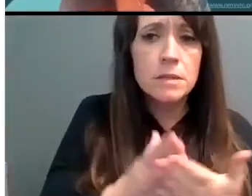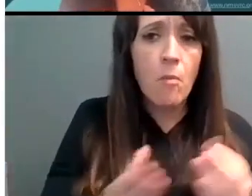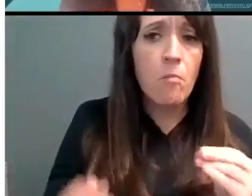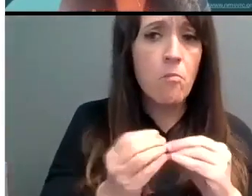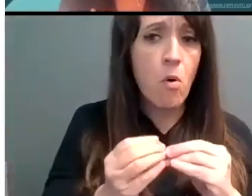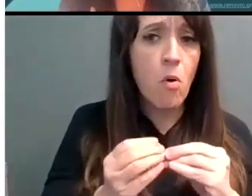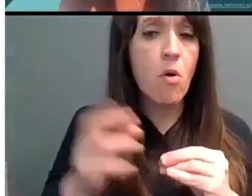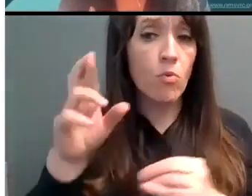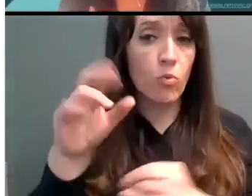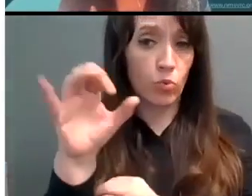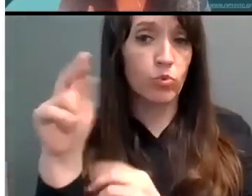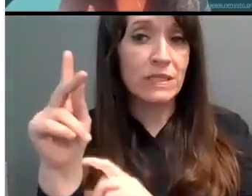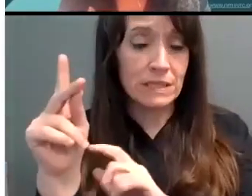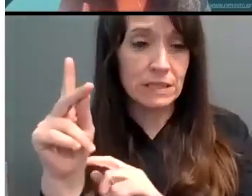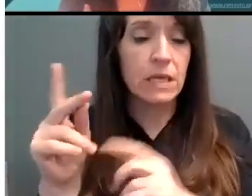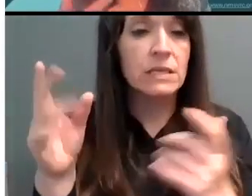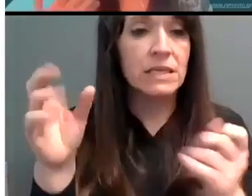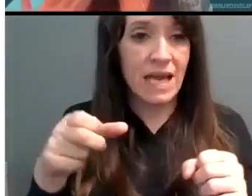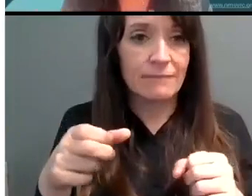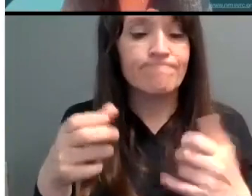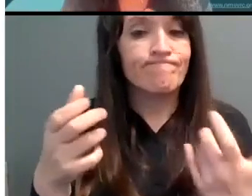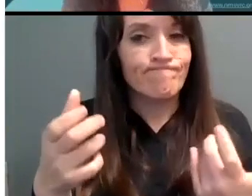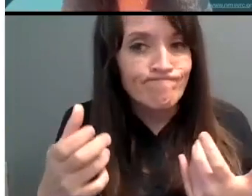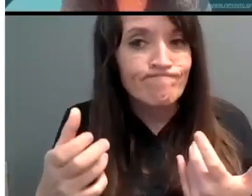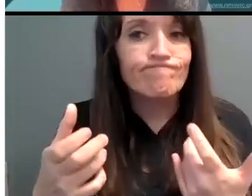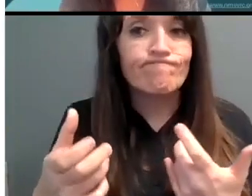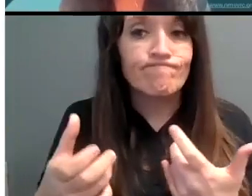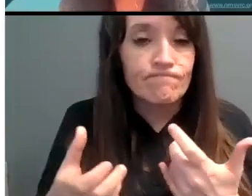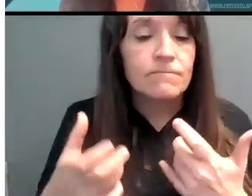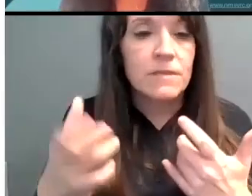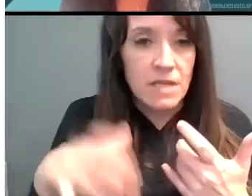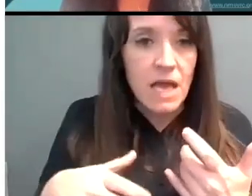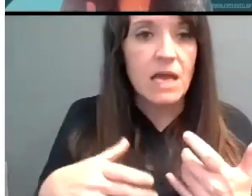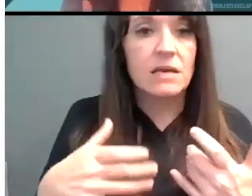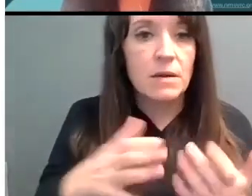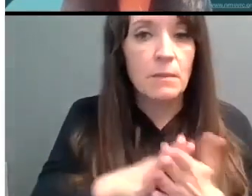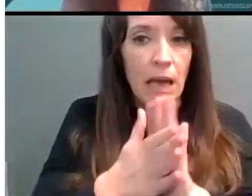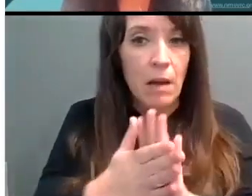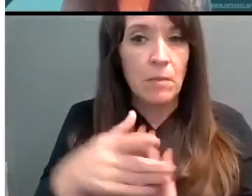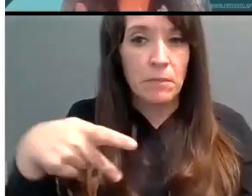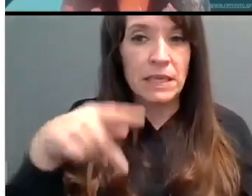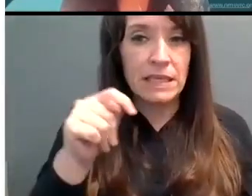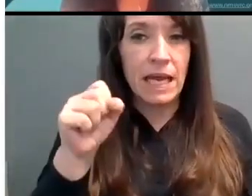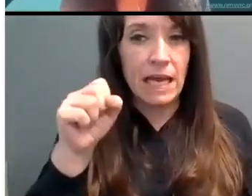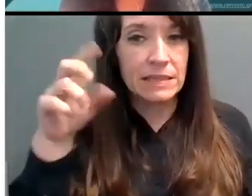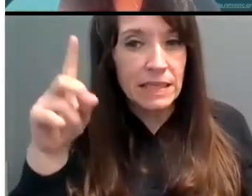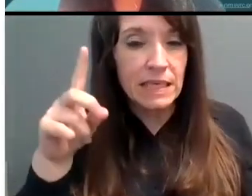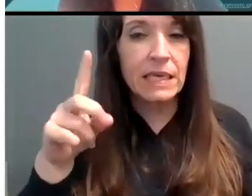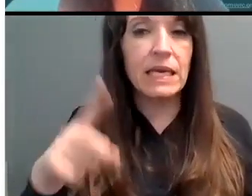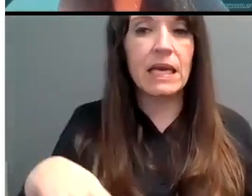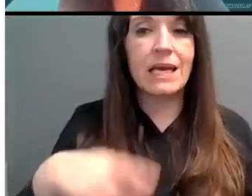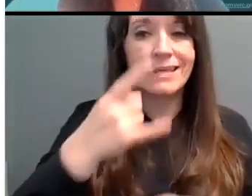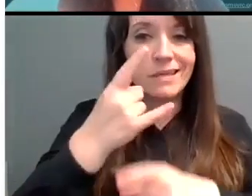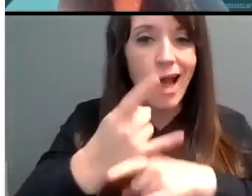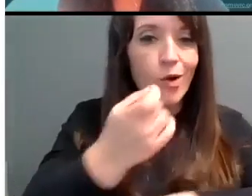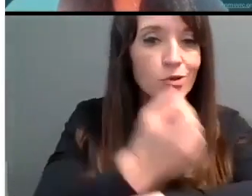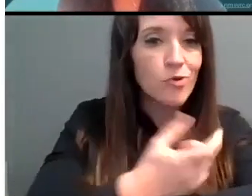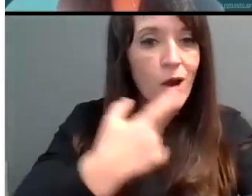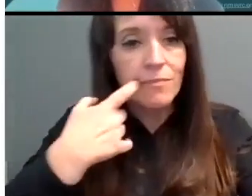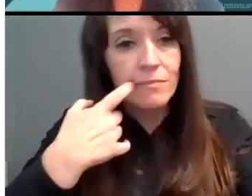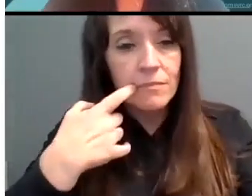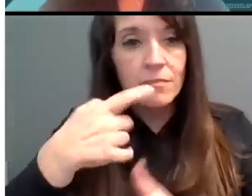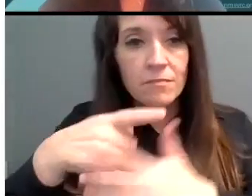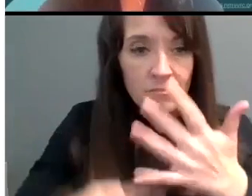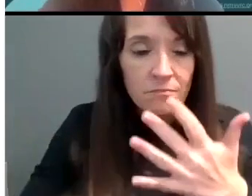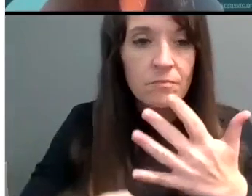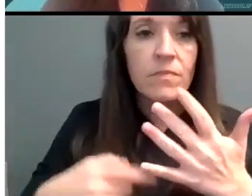about in a minute, about developing symptoms related to post-traumatic stress disorder or depression or substance use, and they may